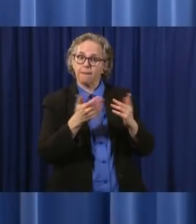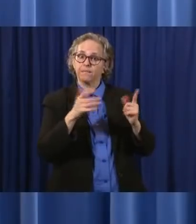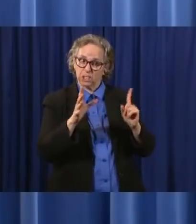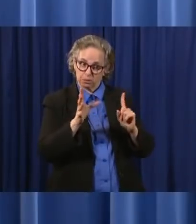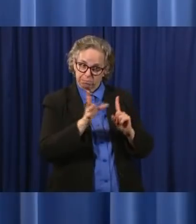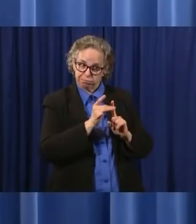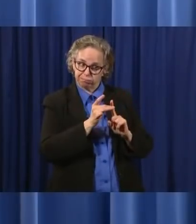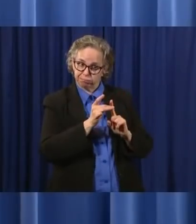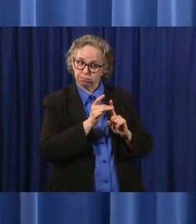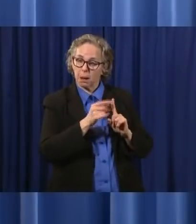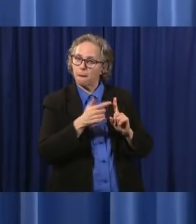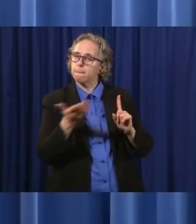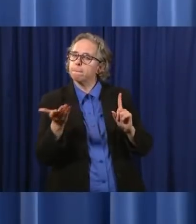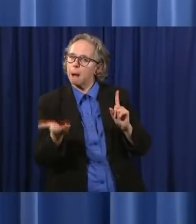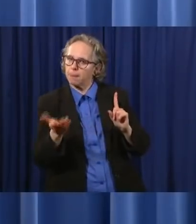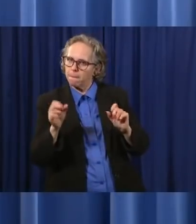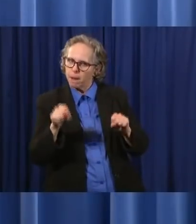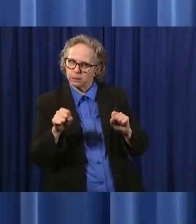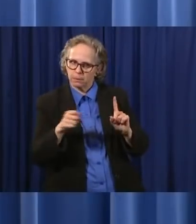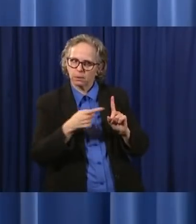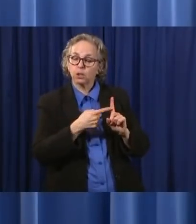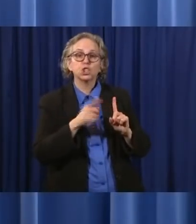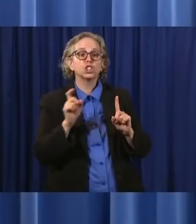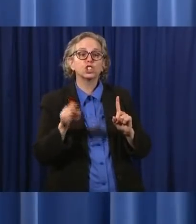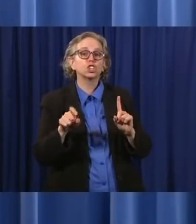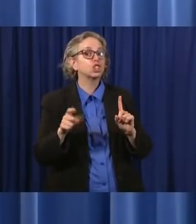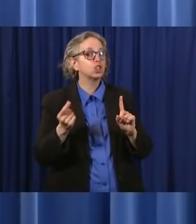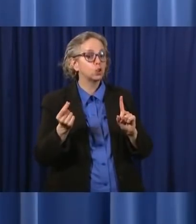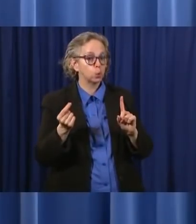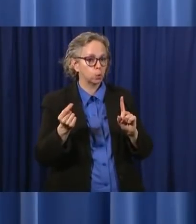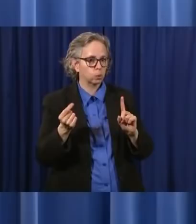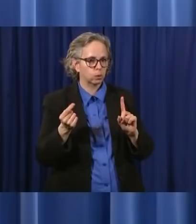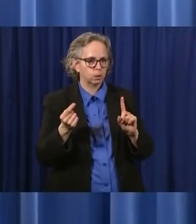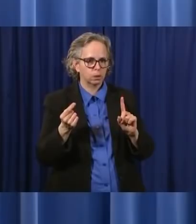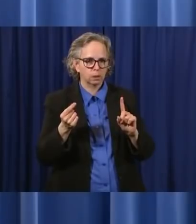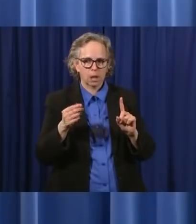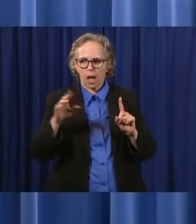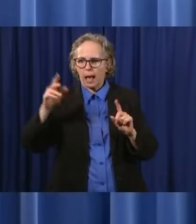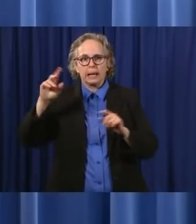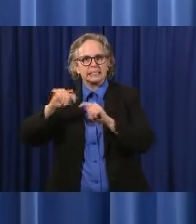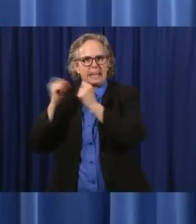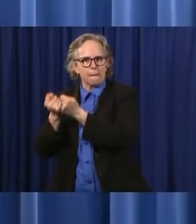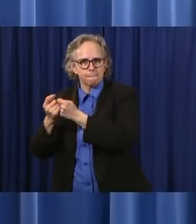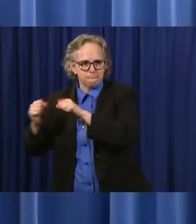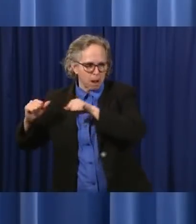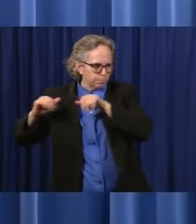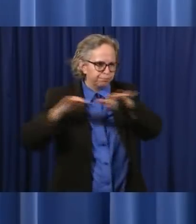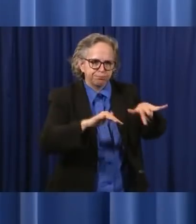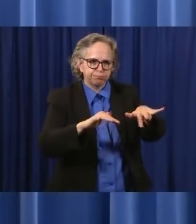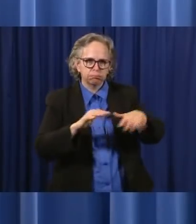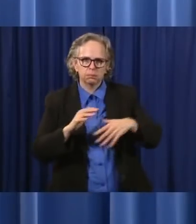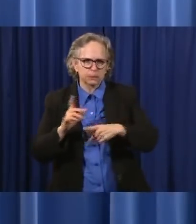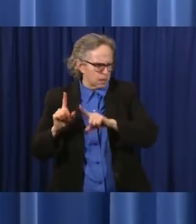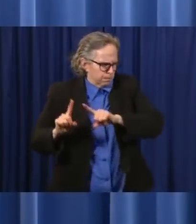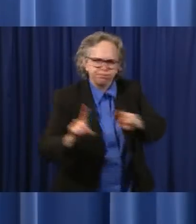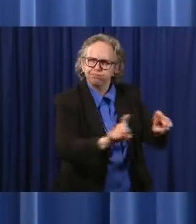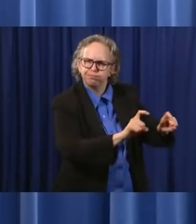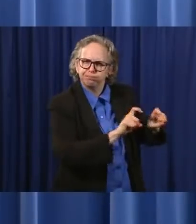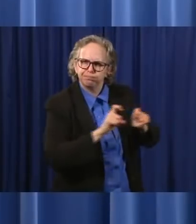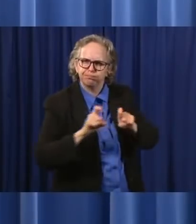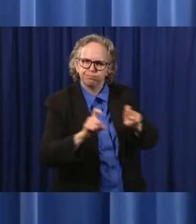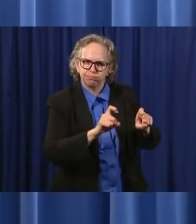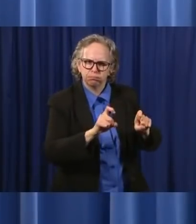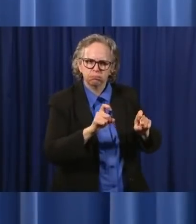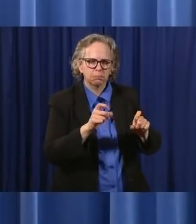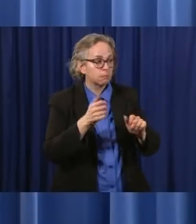being positive, we should be able to move in there and be able to do the testing on anyone who